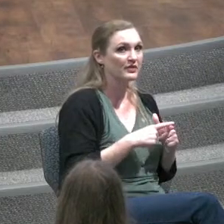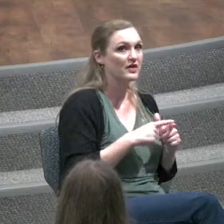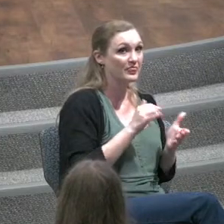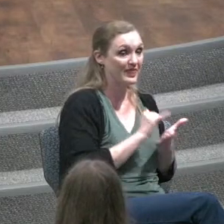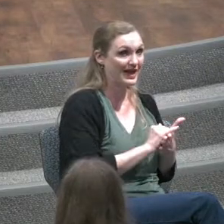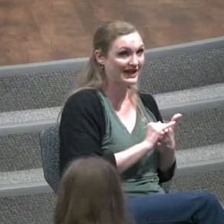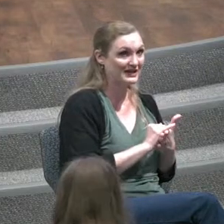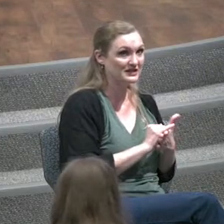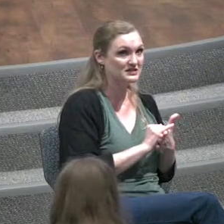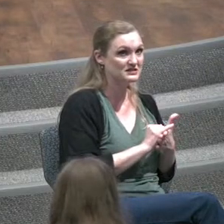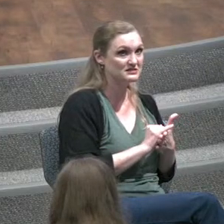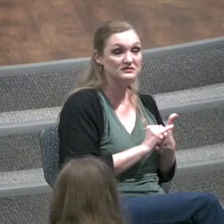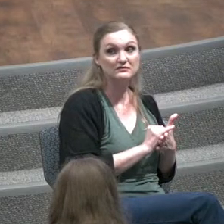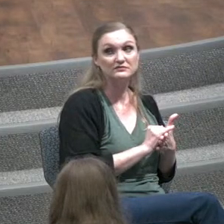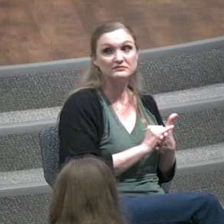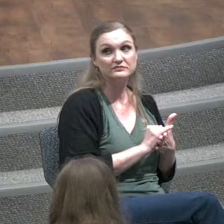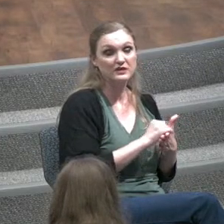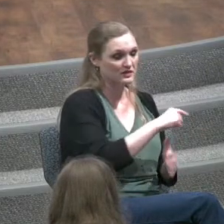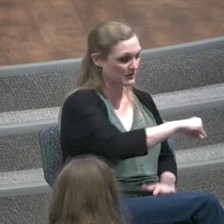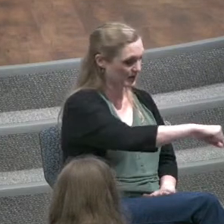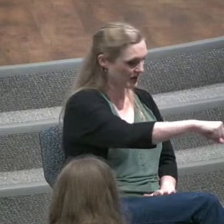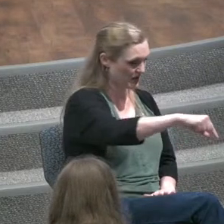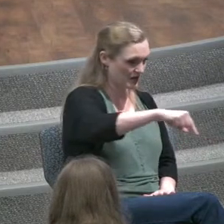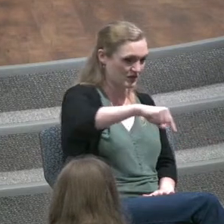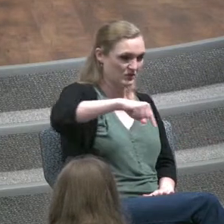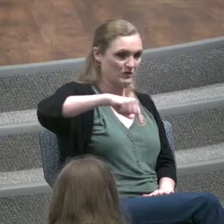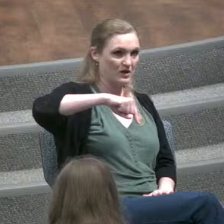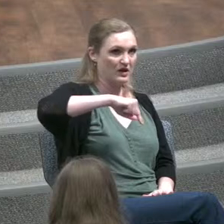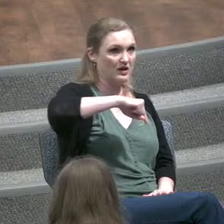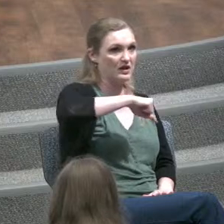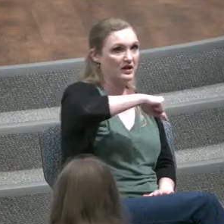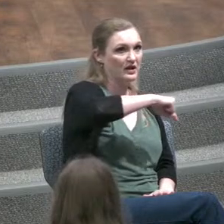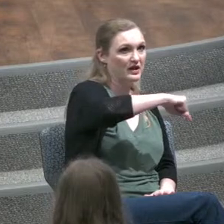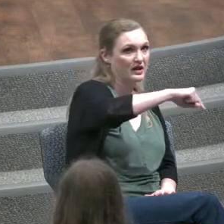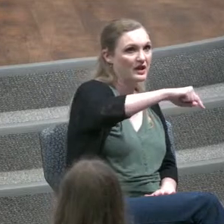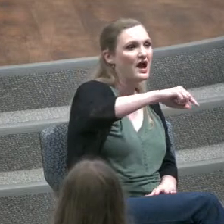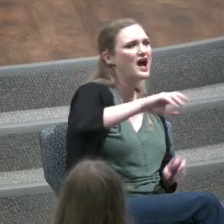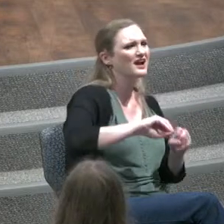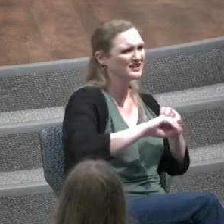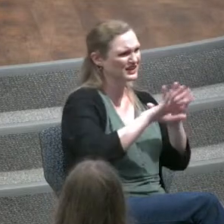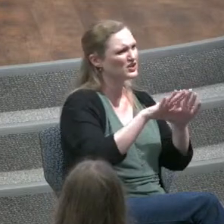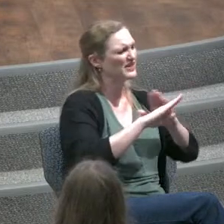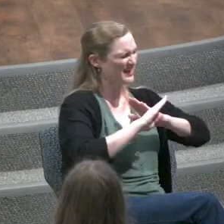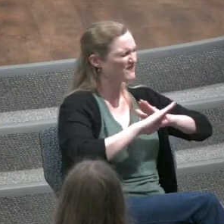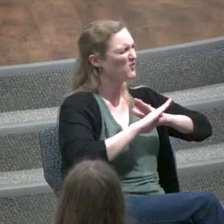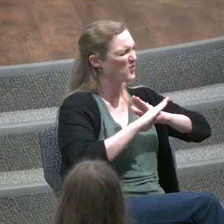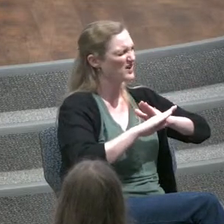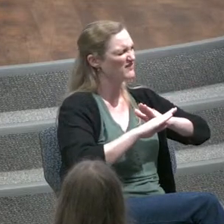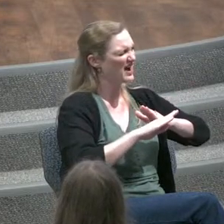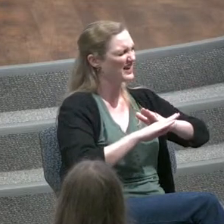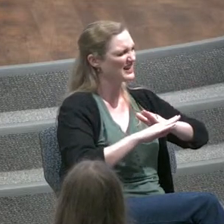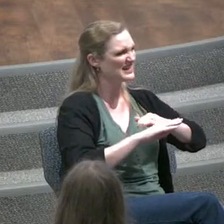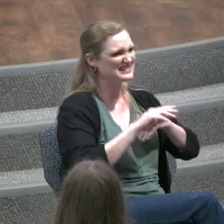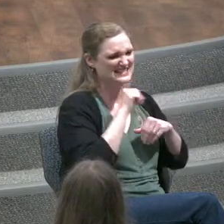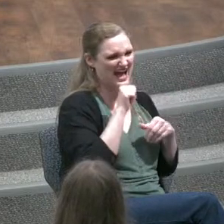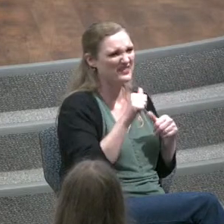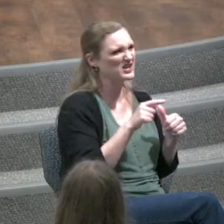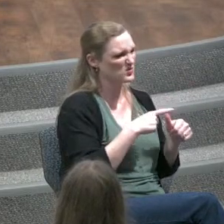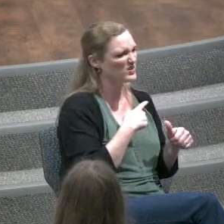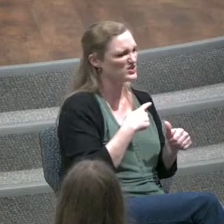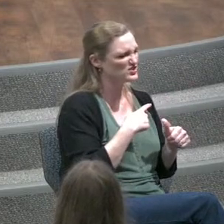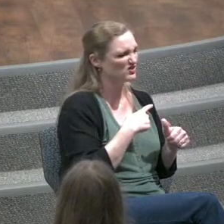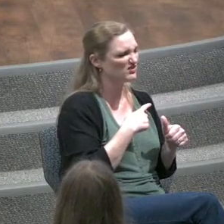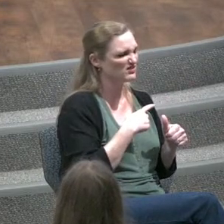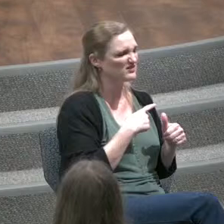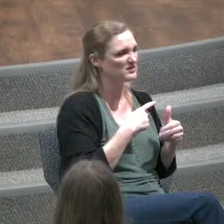then, this is kind of what the pathway, which has been fortified some from the original to